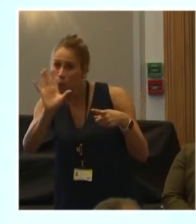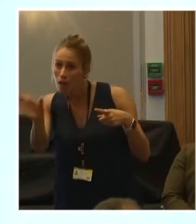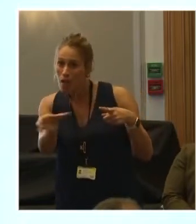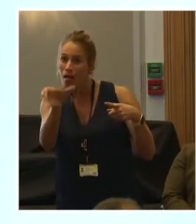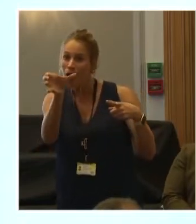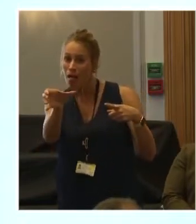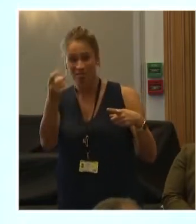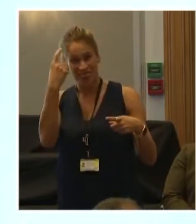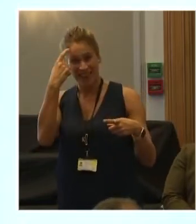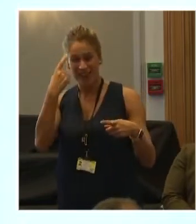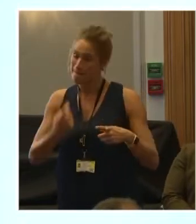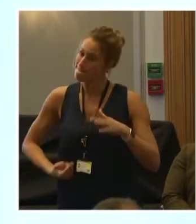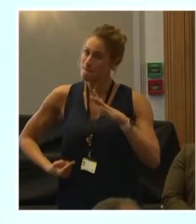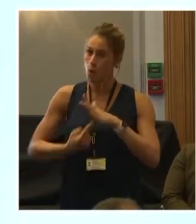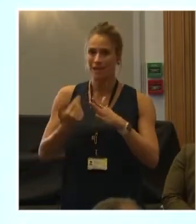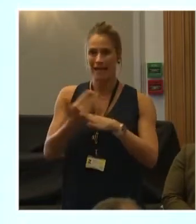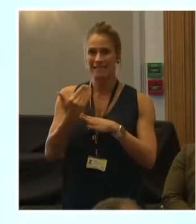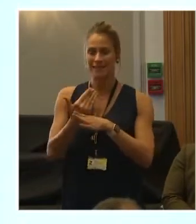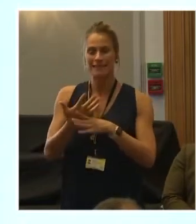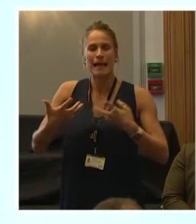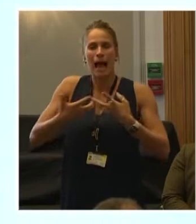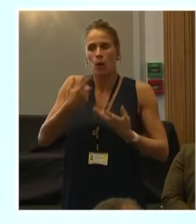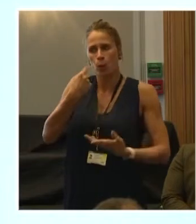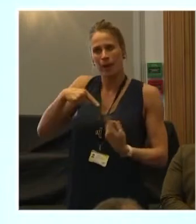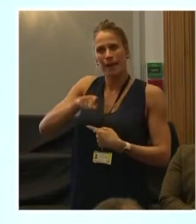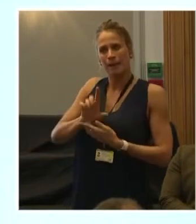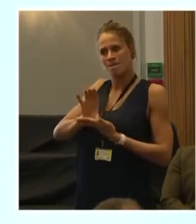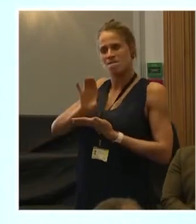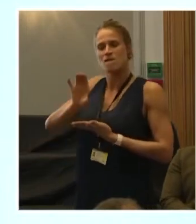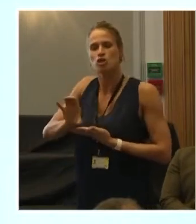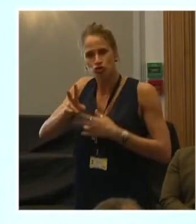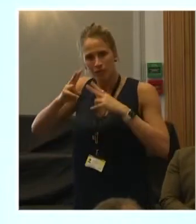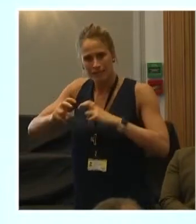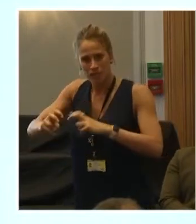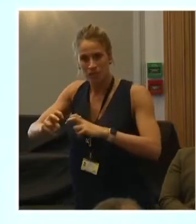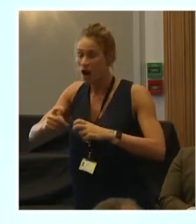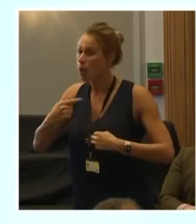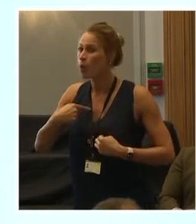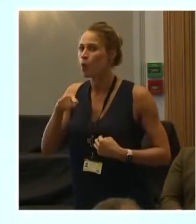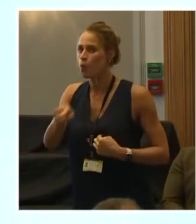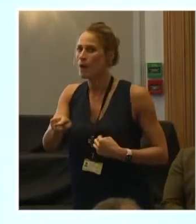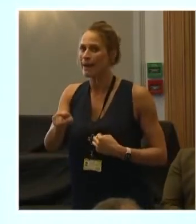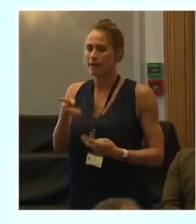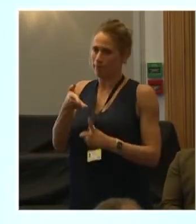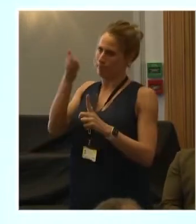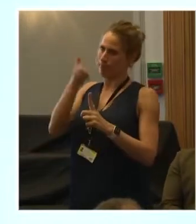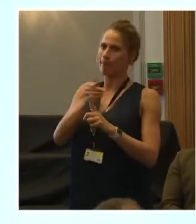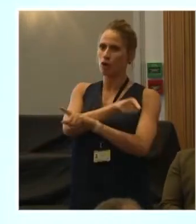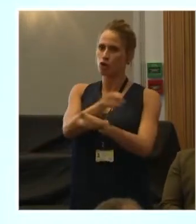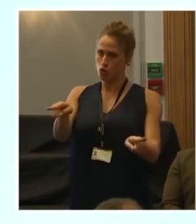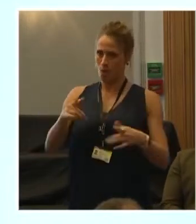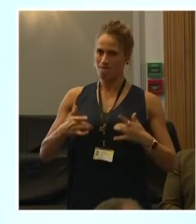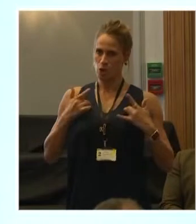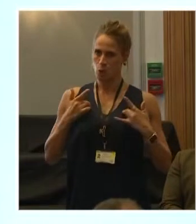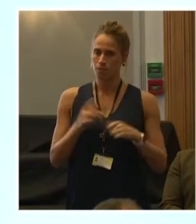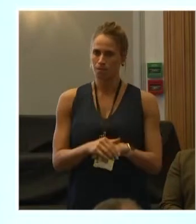is funding that search for treatment. And this is something that we take extremely seriously. In fact, 56% of